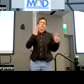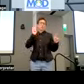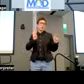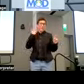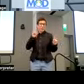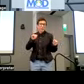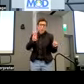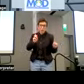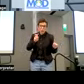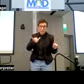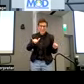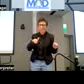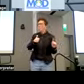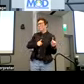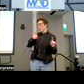Sorry, sister.